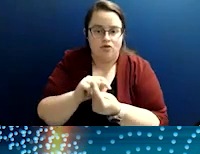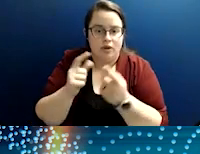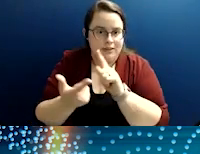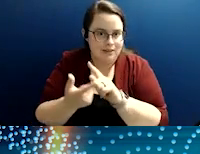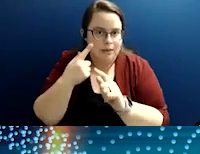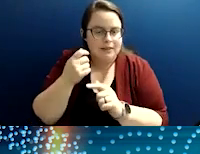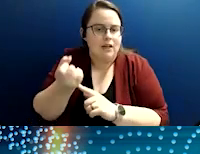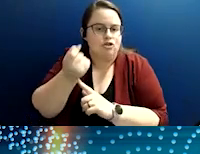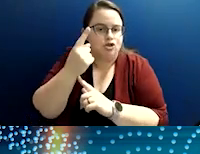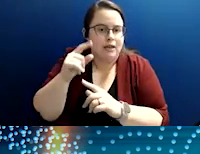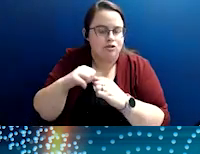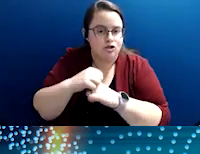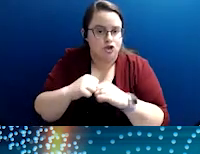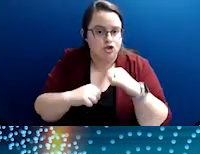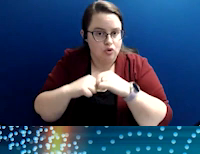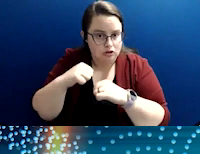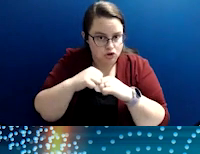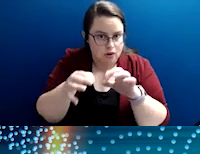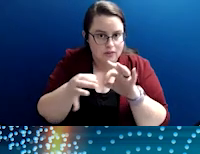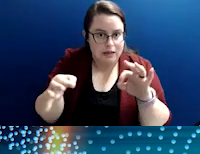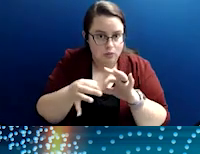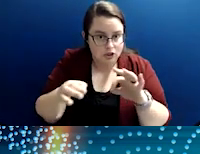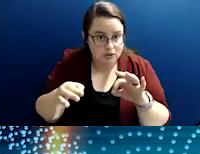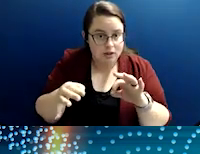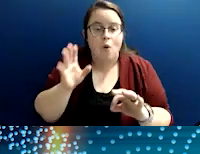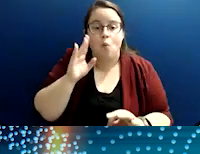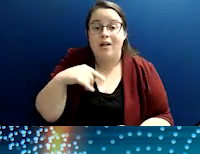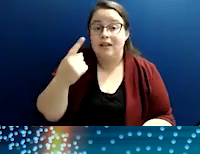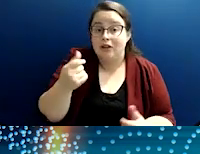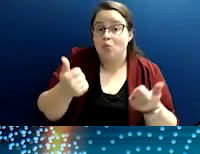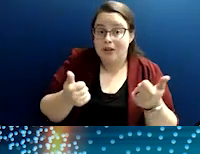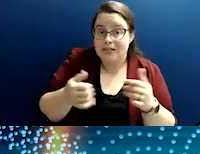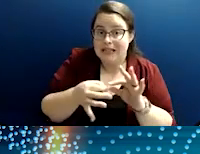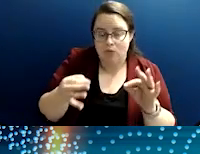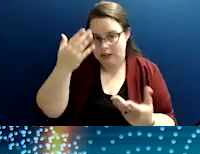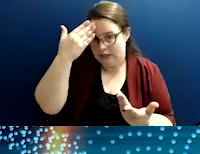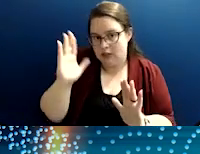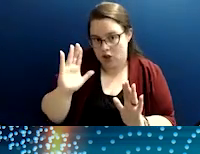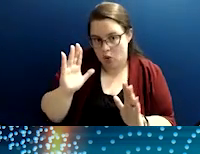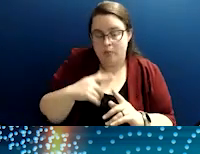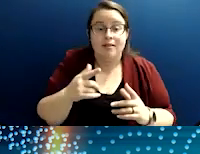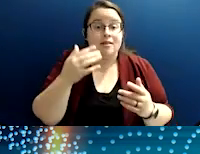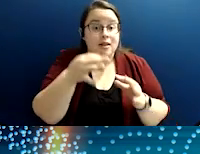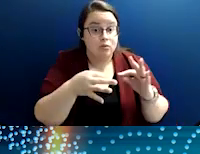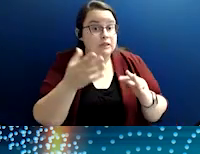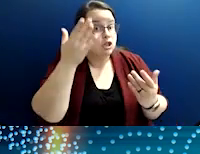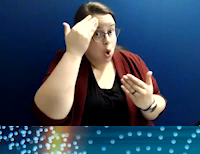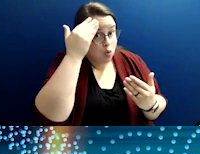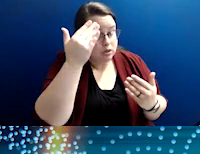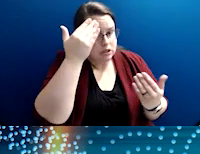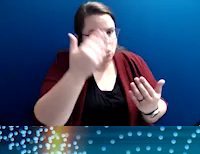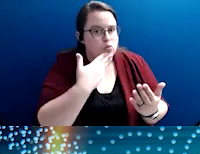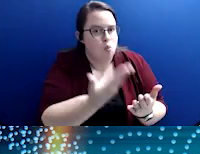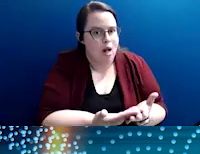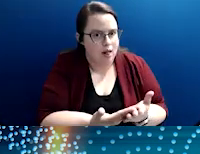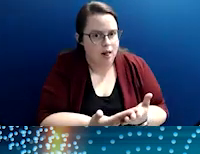the structure of languages. It will tell you which languages it doesn't know, but the ones that it does know really well. I'm just